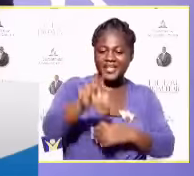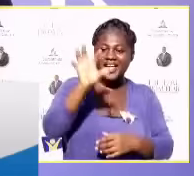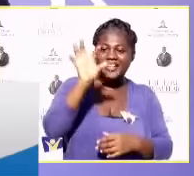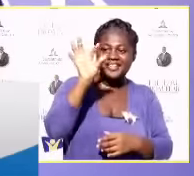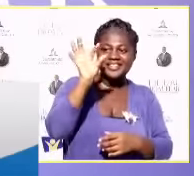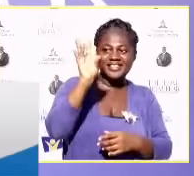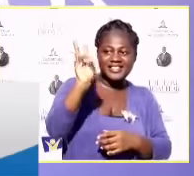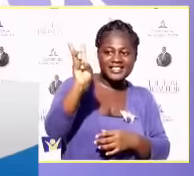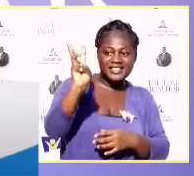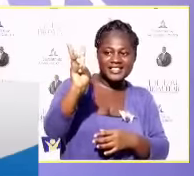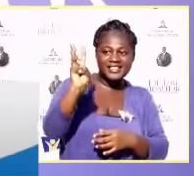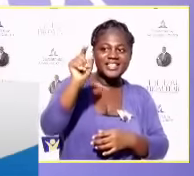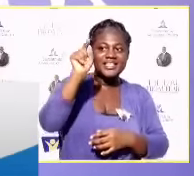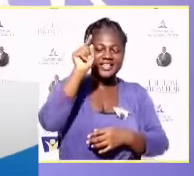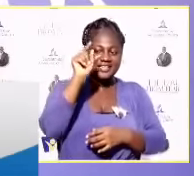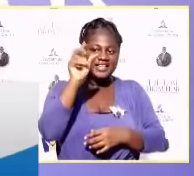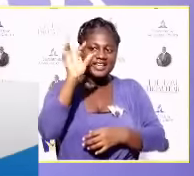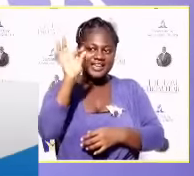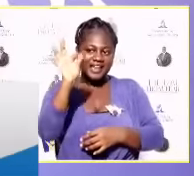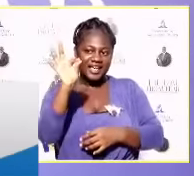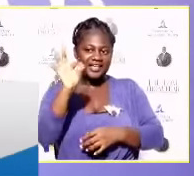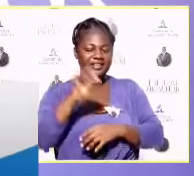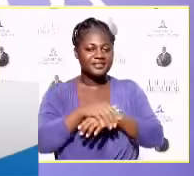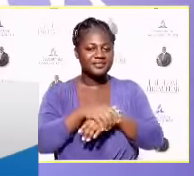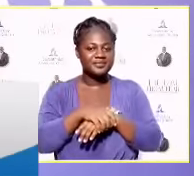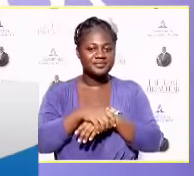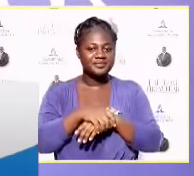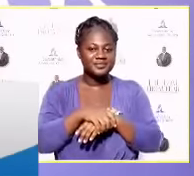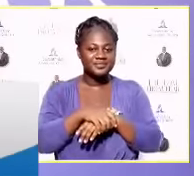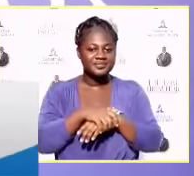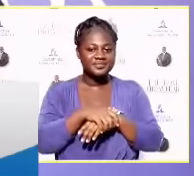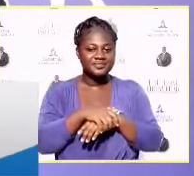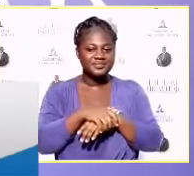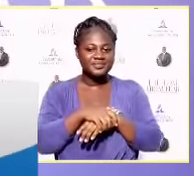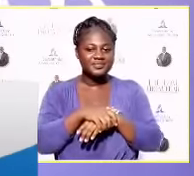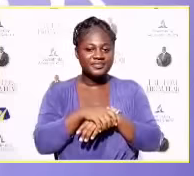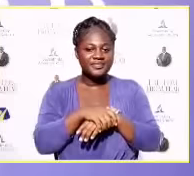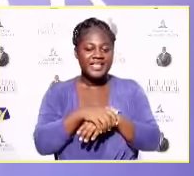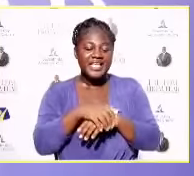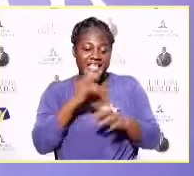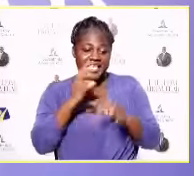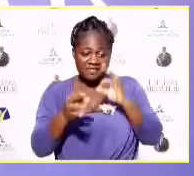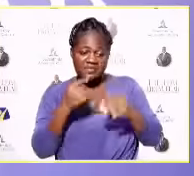verse 5. It's like saying the lady is beautiful,